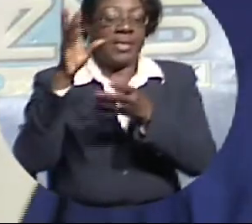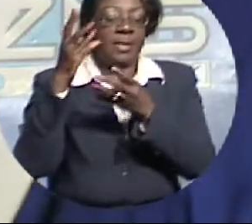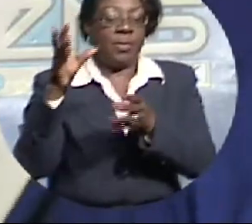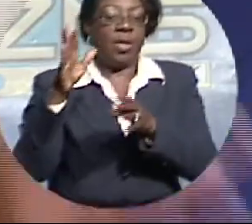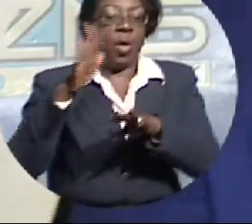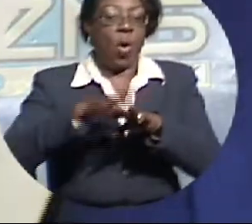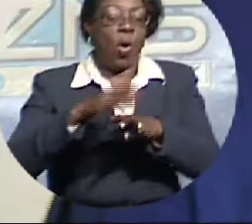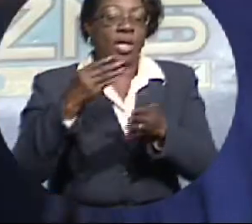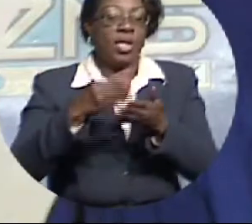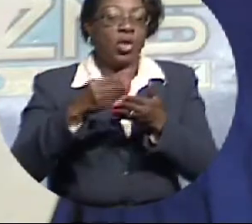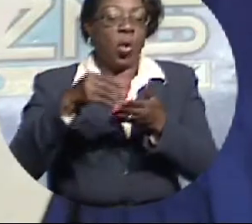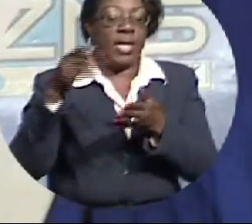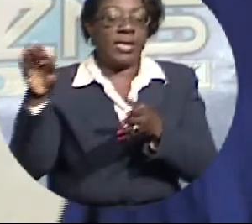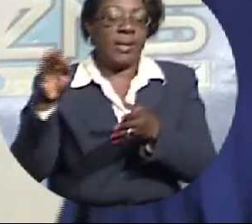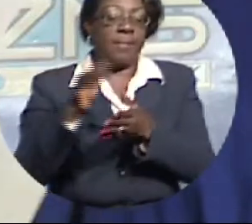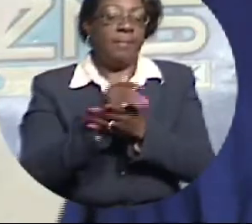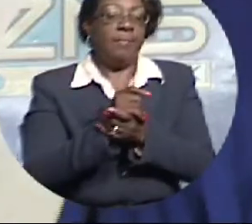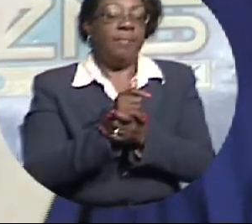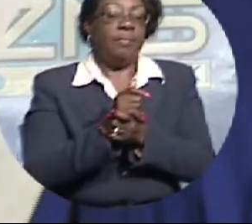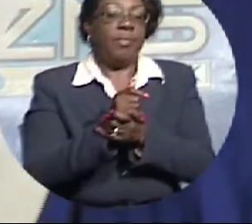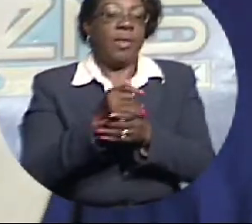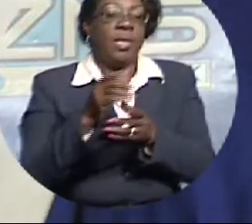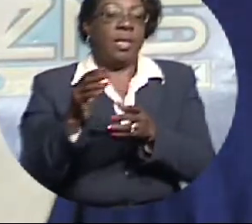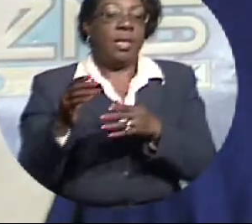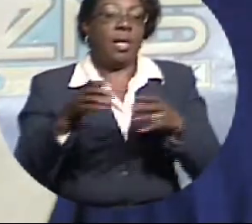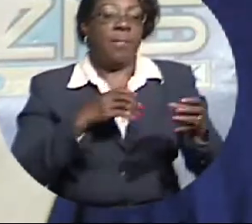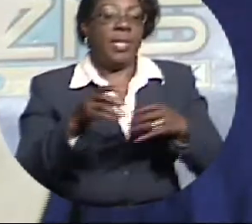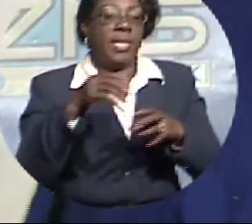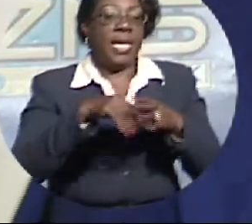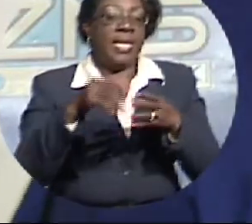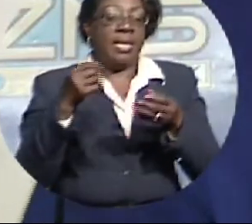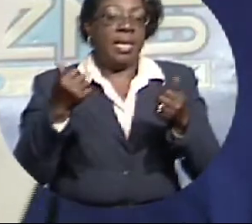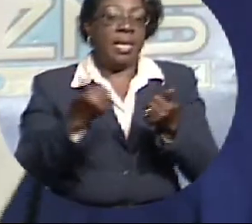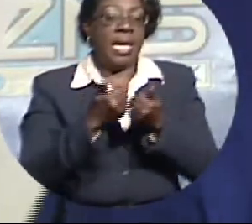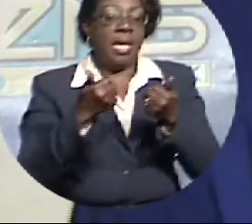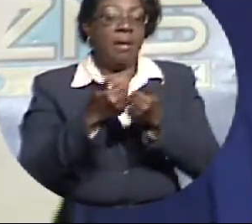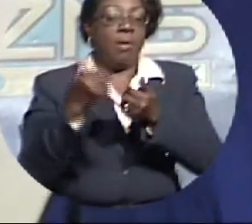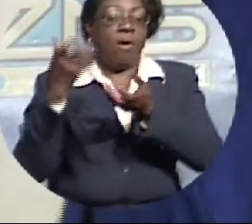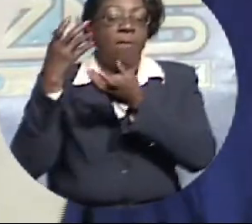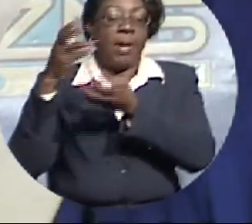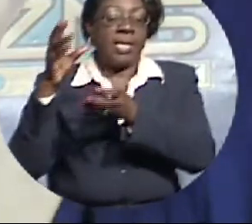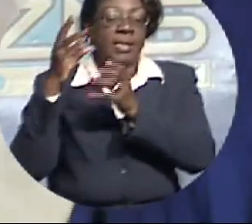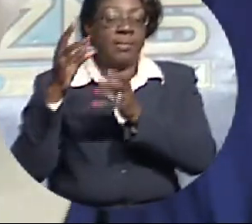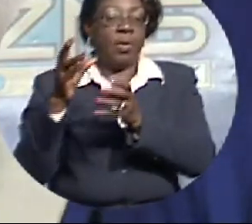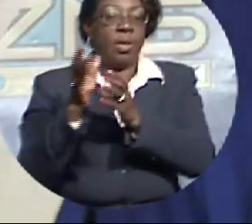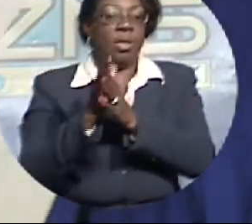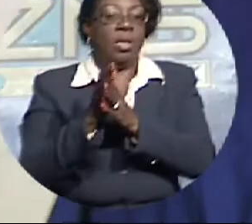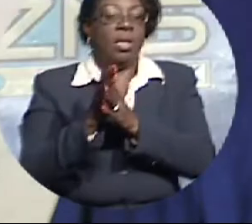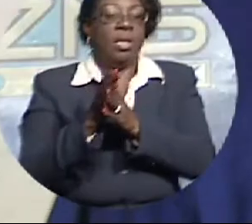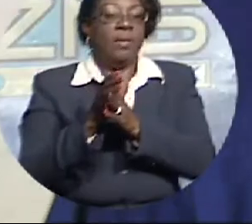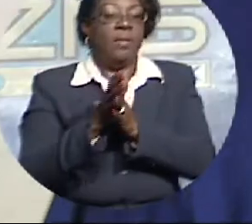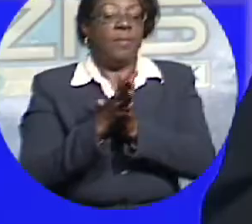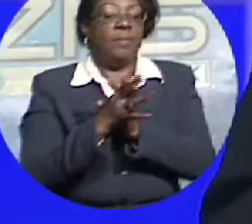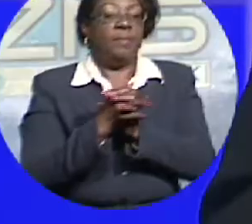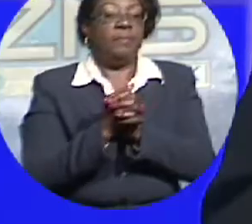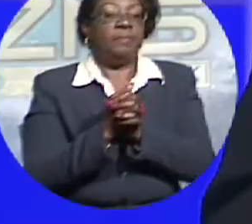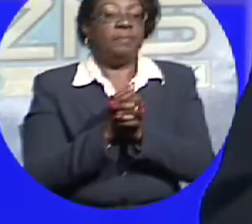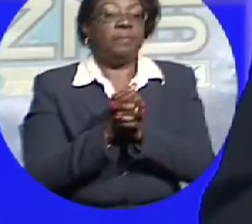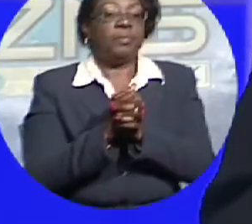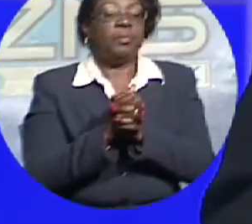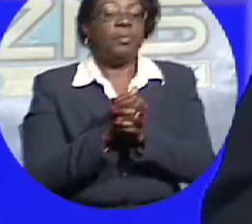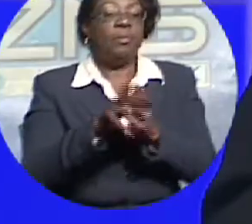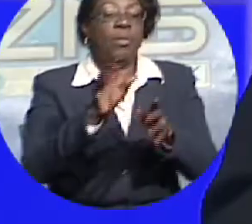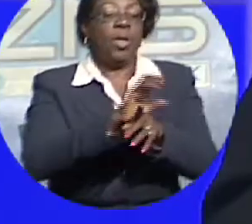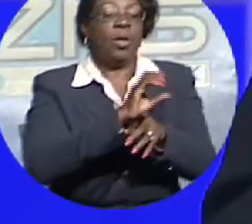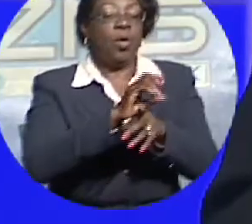scholarship, either full or partial scholarship, competing in the game of basketball and using this sport to advance their educational pursuits.